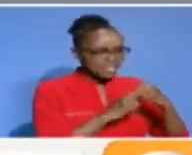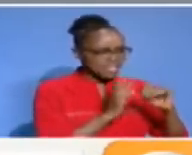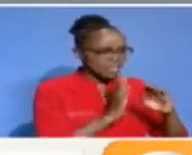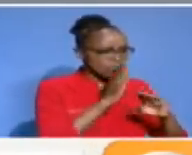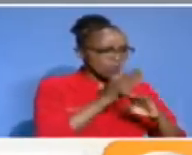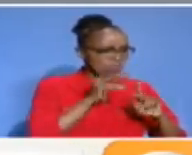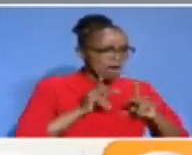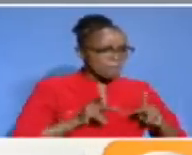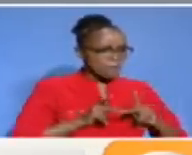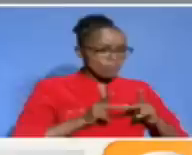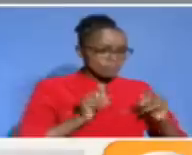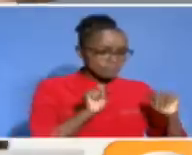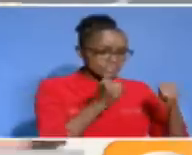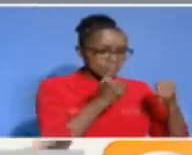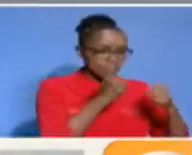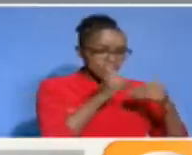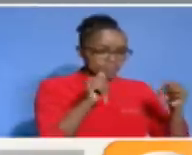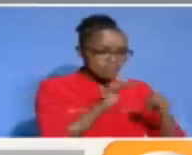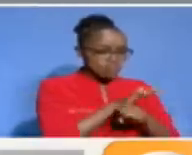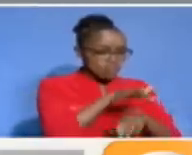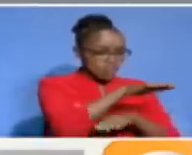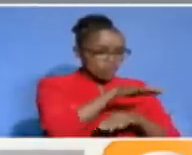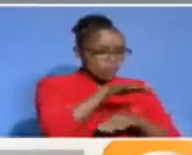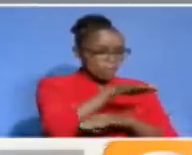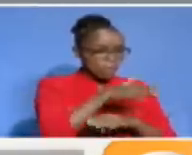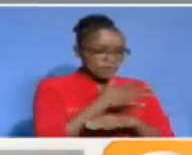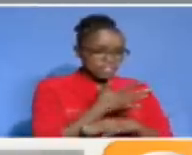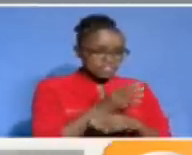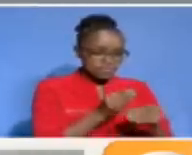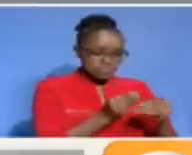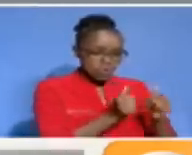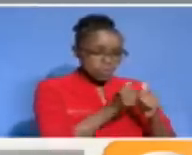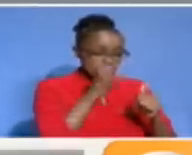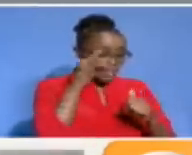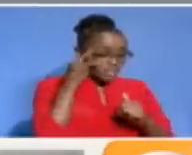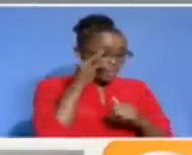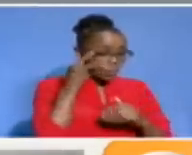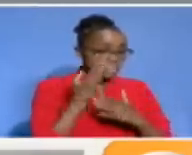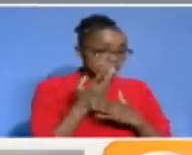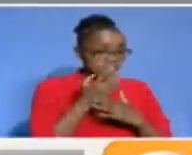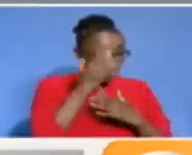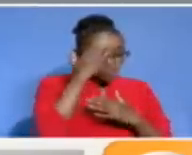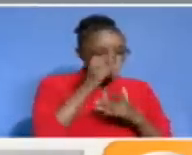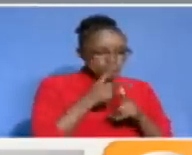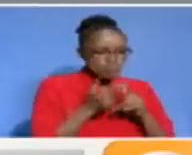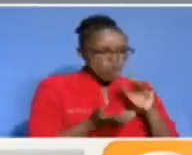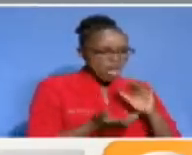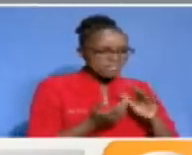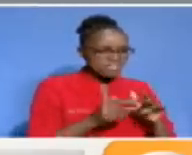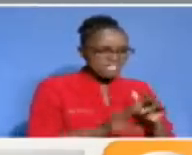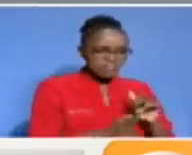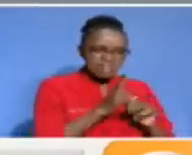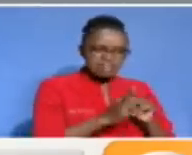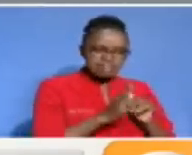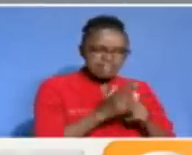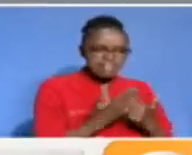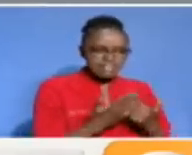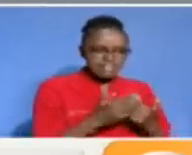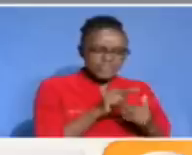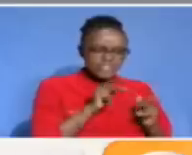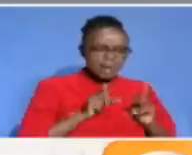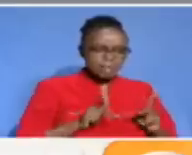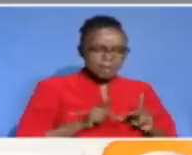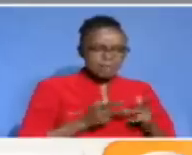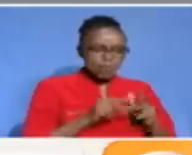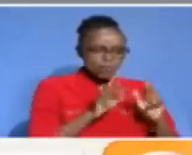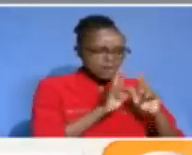people, securing the whole compound, dealing with the terrorists and you know, taking them out, those guys came